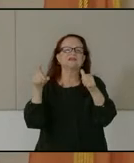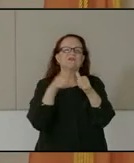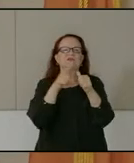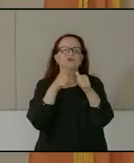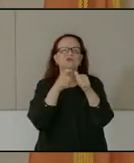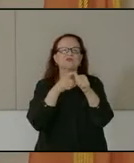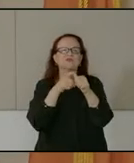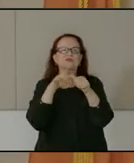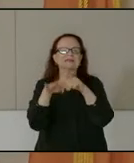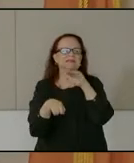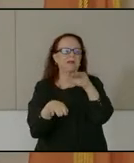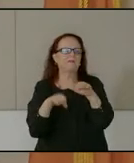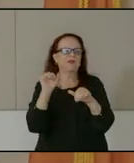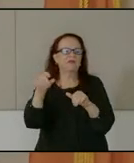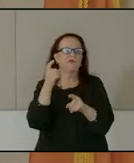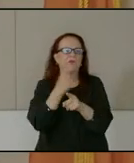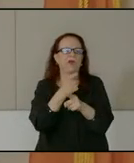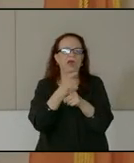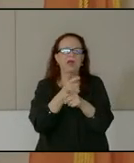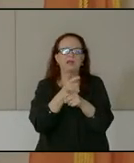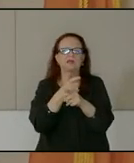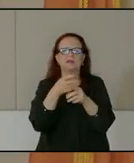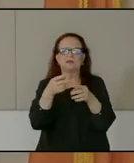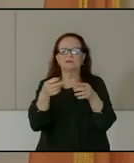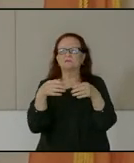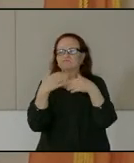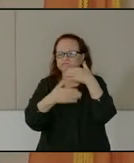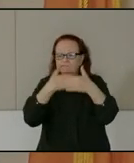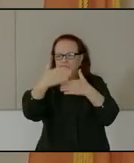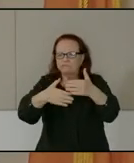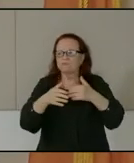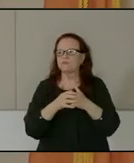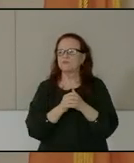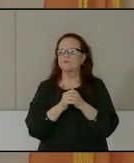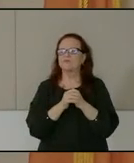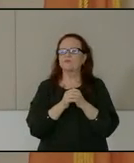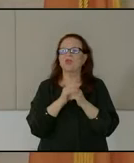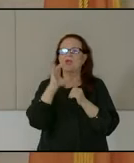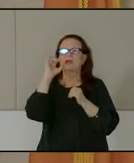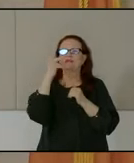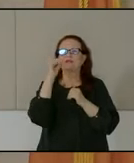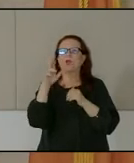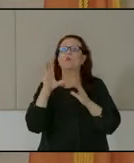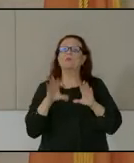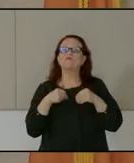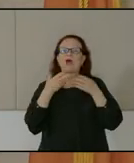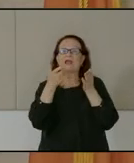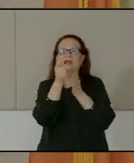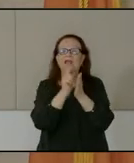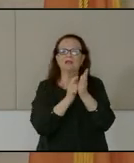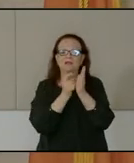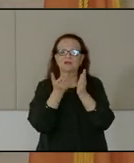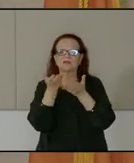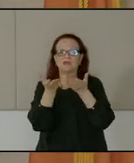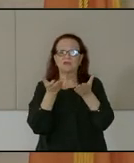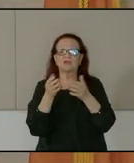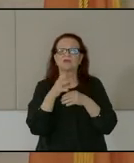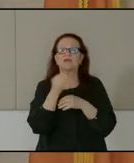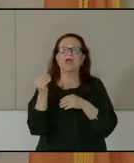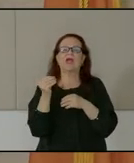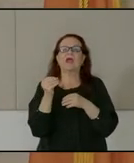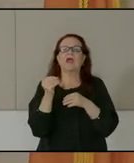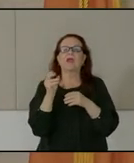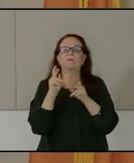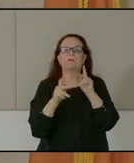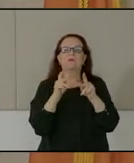right direction. Thank you for that. As CHIRLA, we provide legal services to the community, you know, folks that are aspiring to become